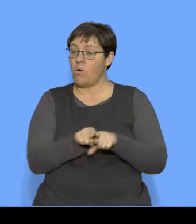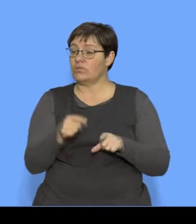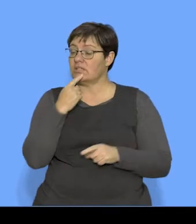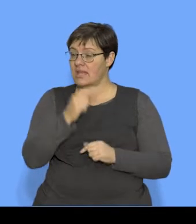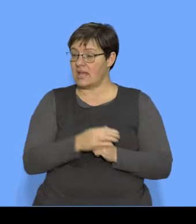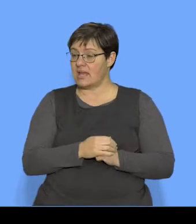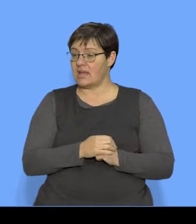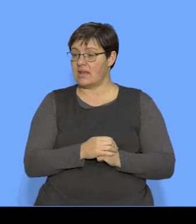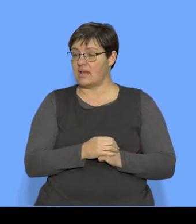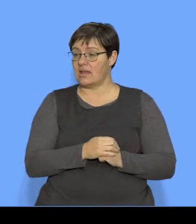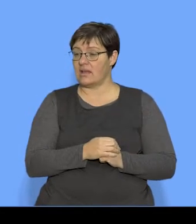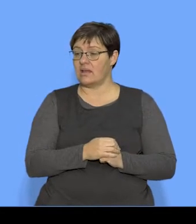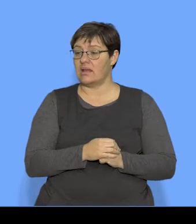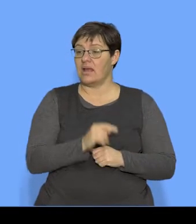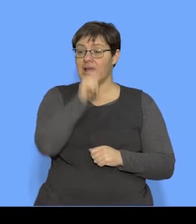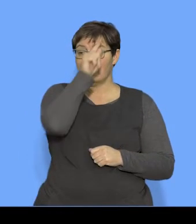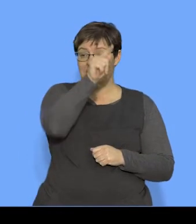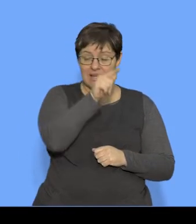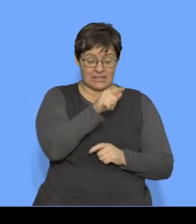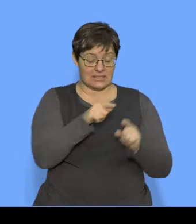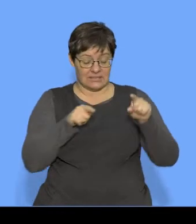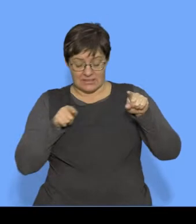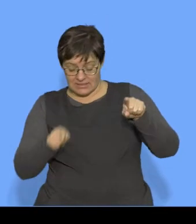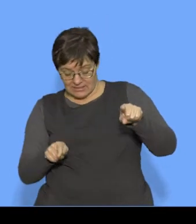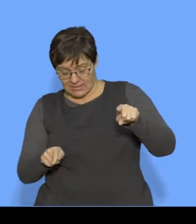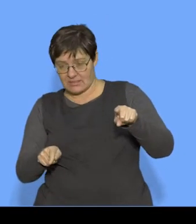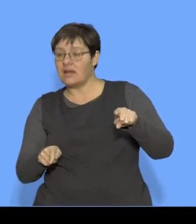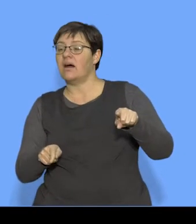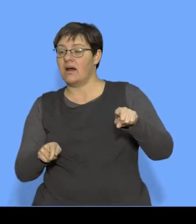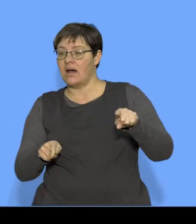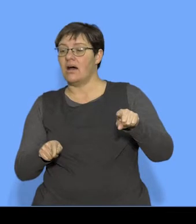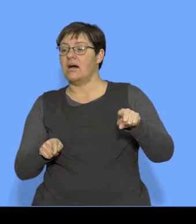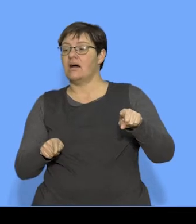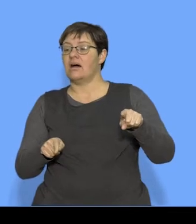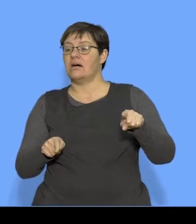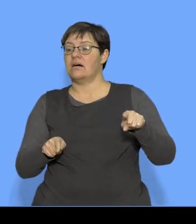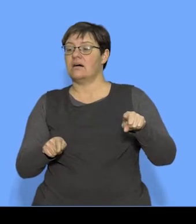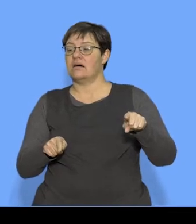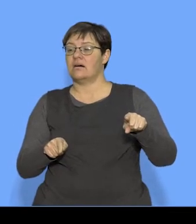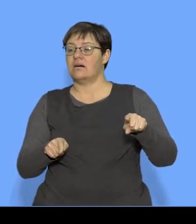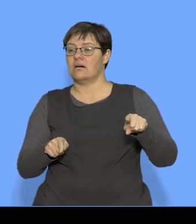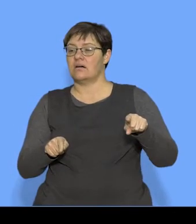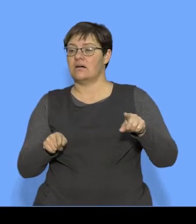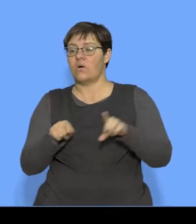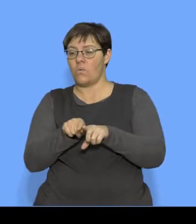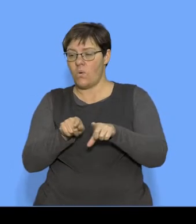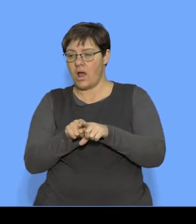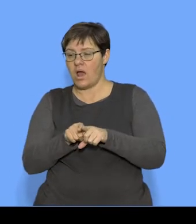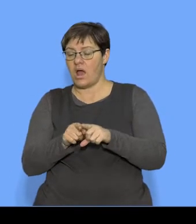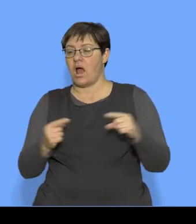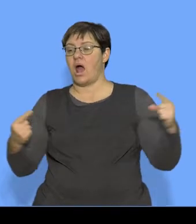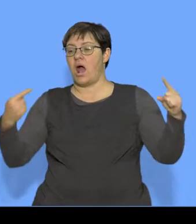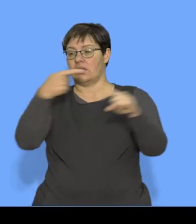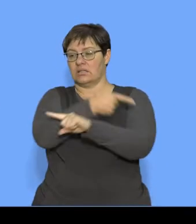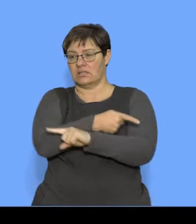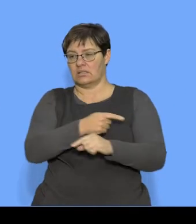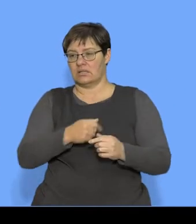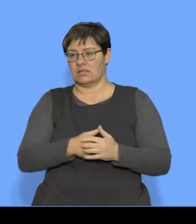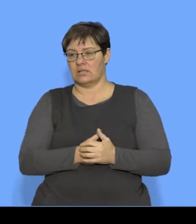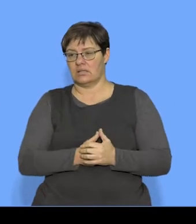say that this angle here is equals to that angle there, which is also alternate